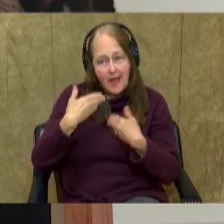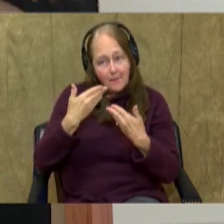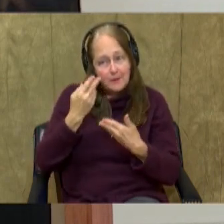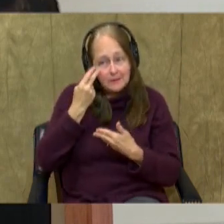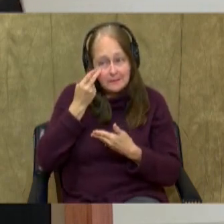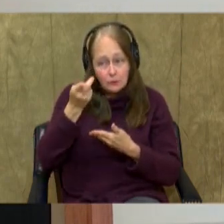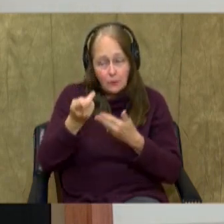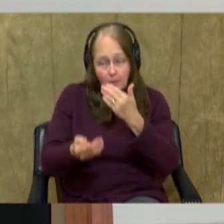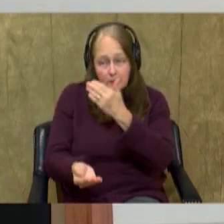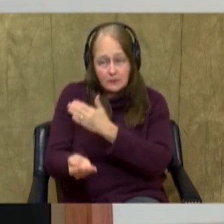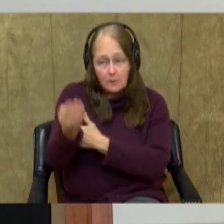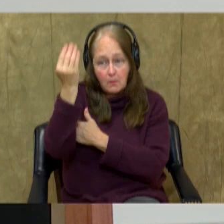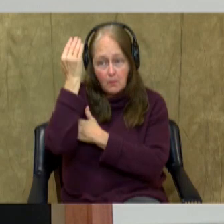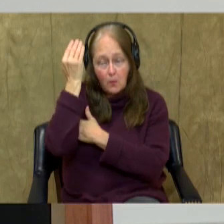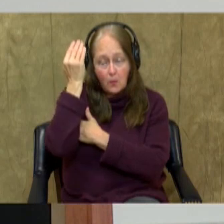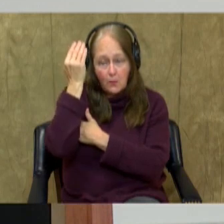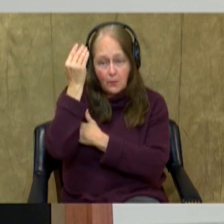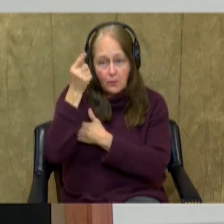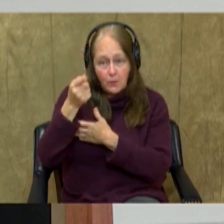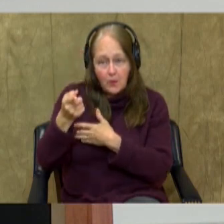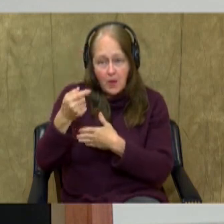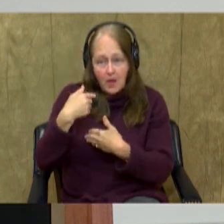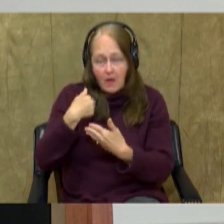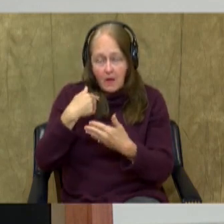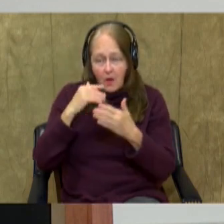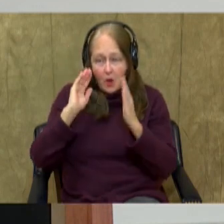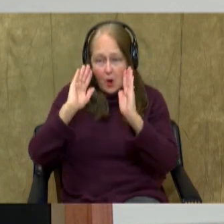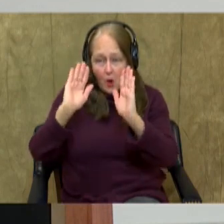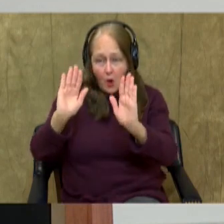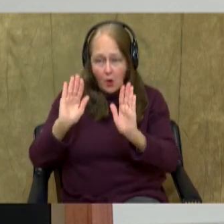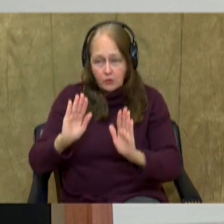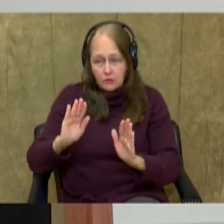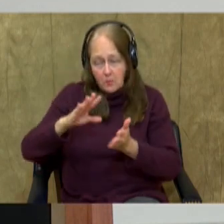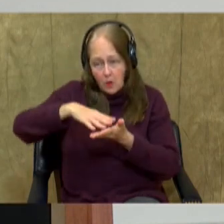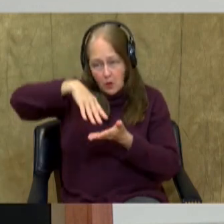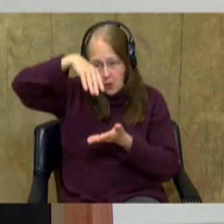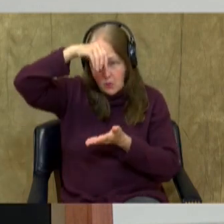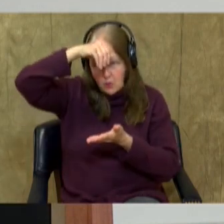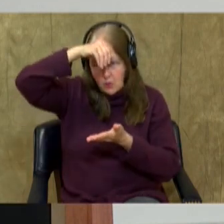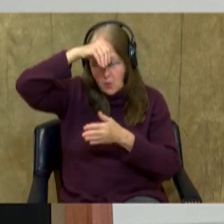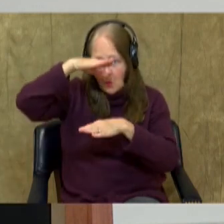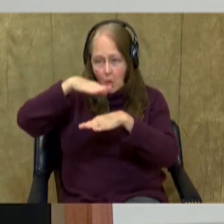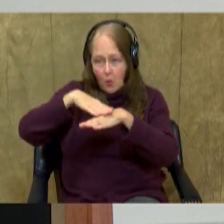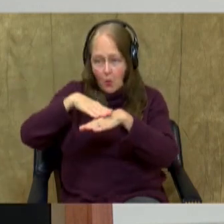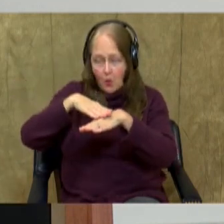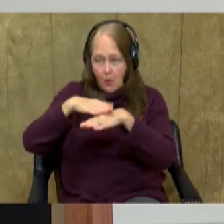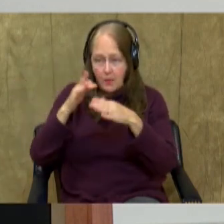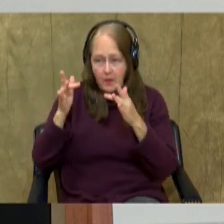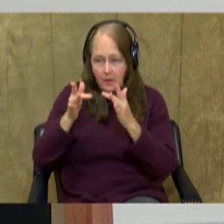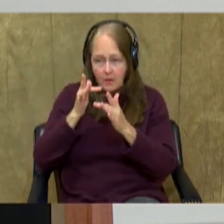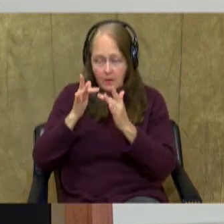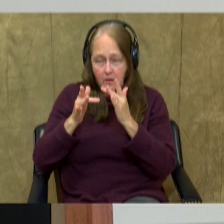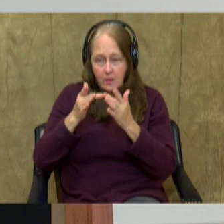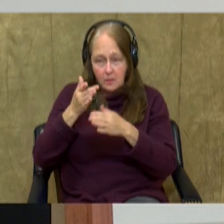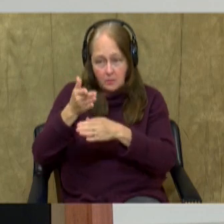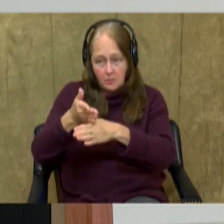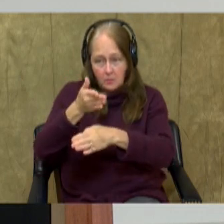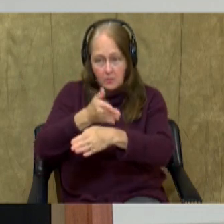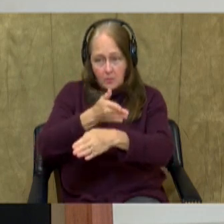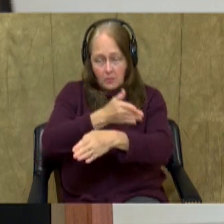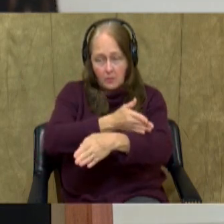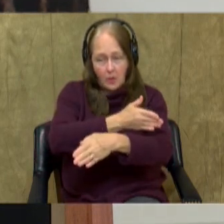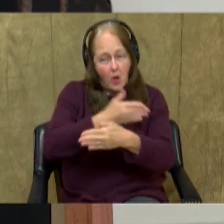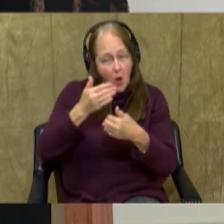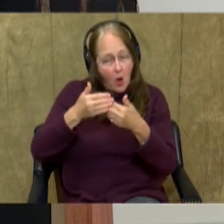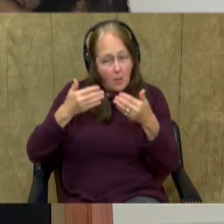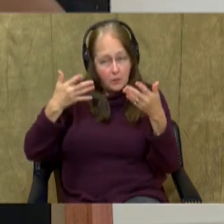morning. I hope that you have had an awesome time learning this online season, and it's getting better, although we're